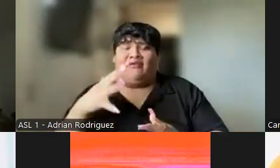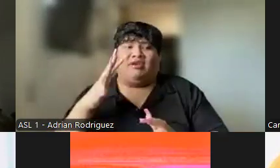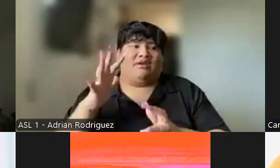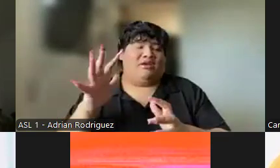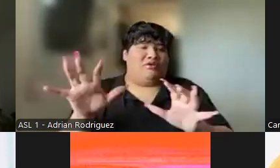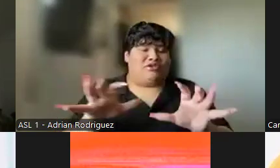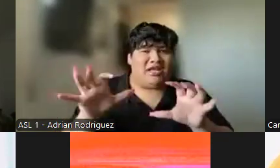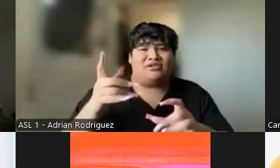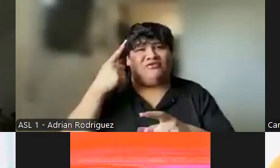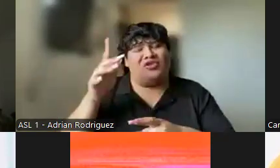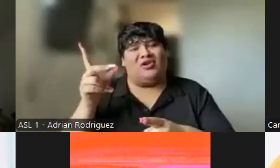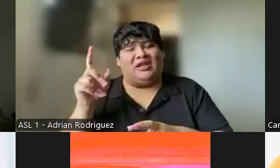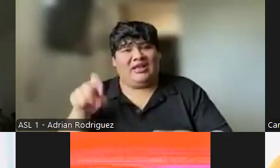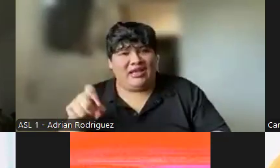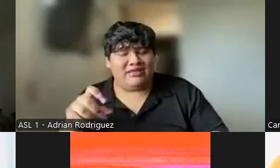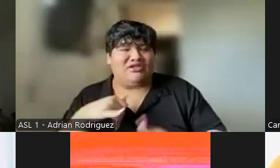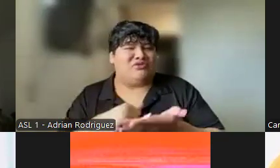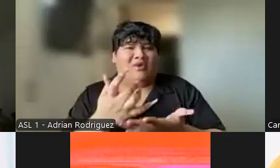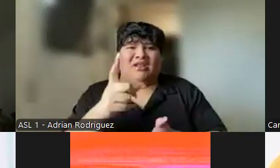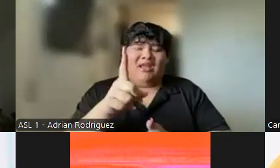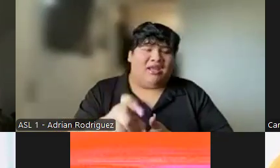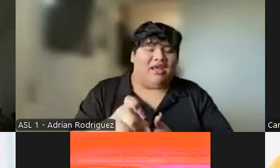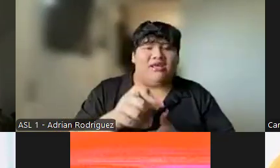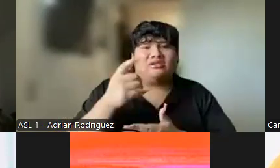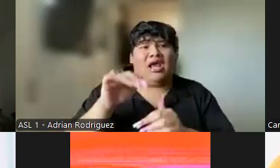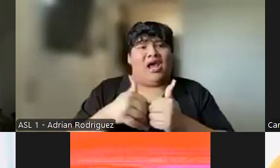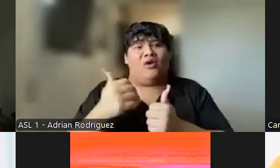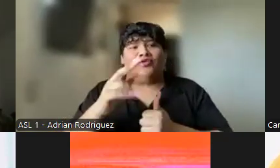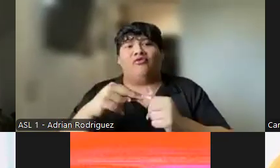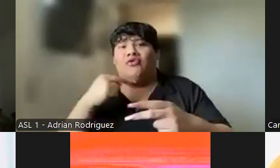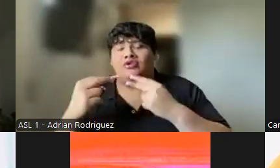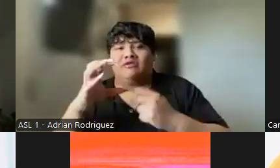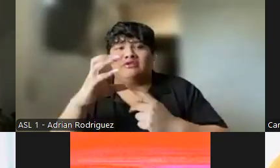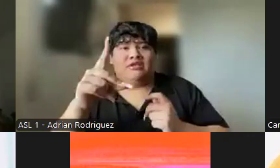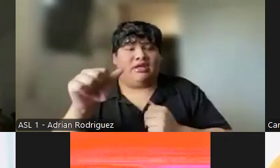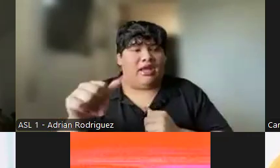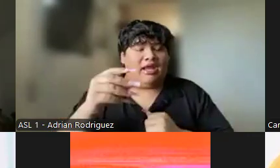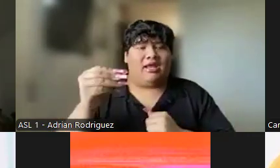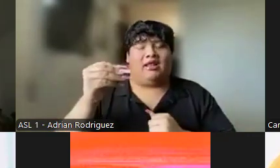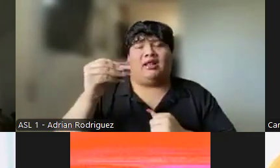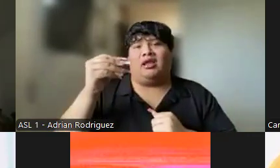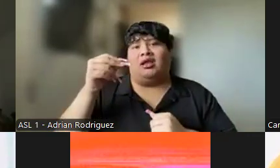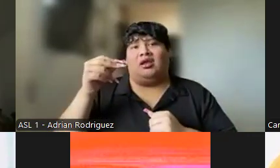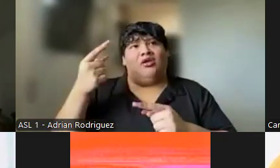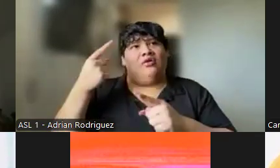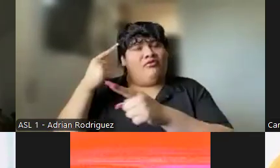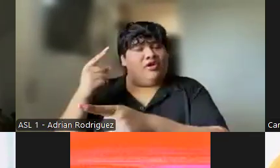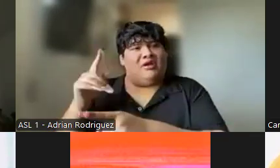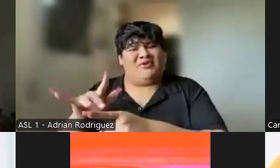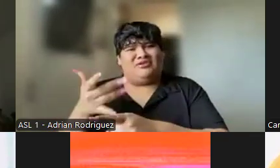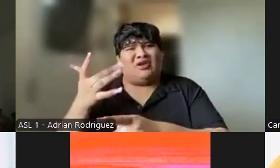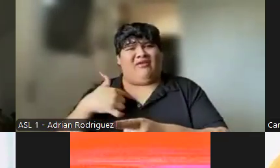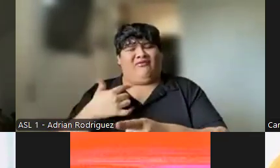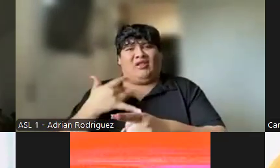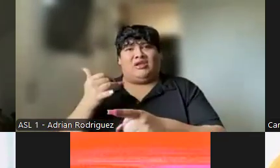their needs. And I wanted to ask about how the voice of CDA and the implementation, because I think it's so vital that we